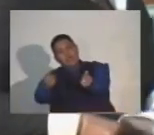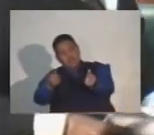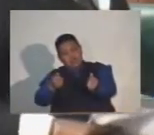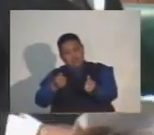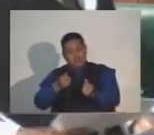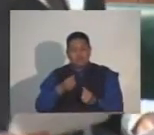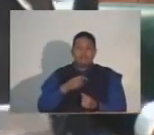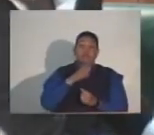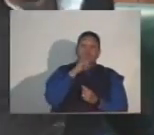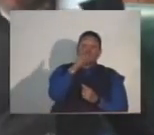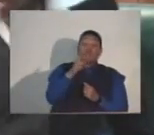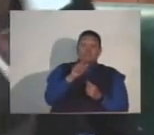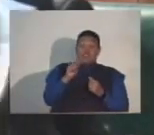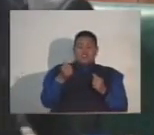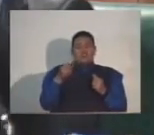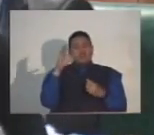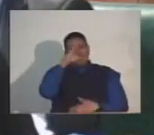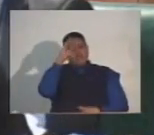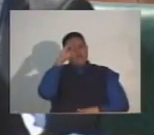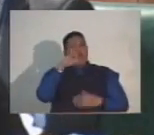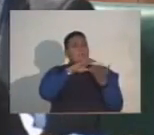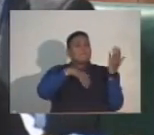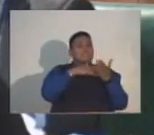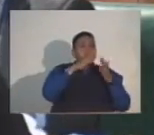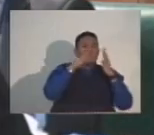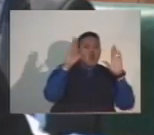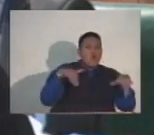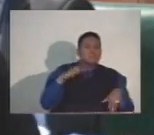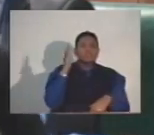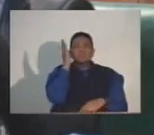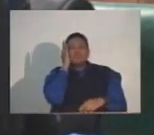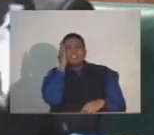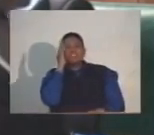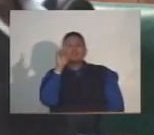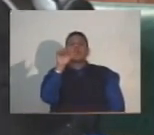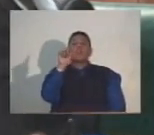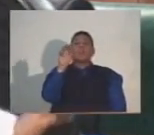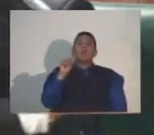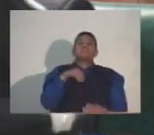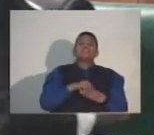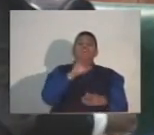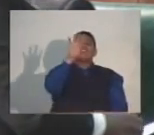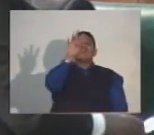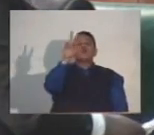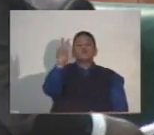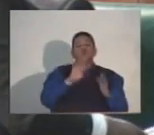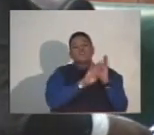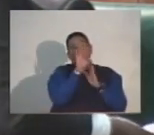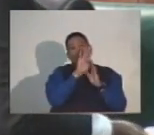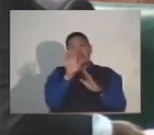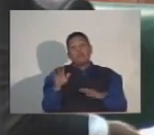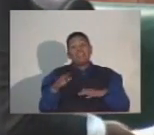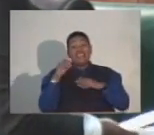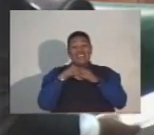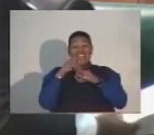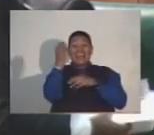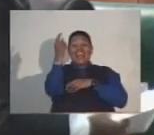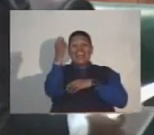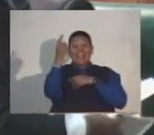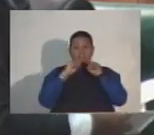will pursue the development of a mix of houses and residential lots in 42 developments across 11